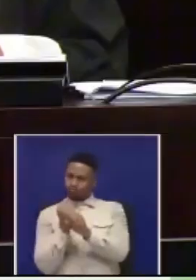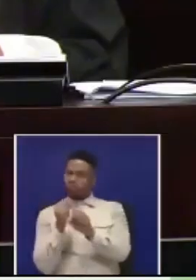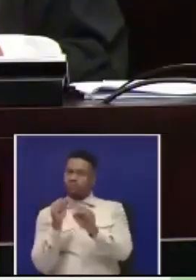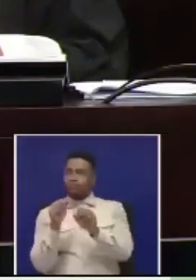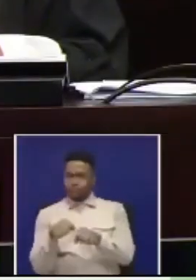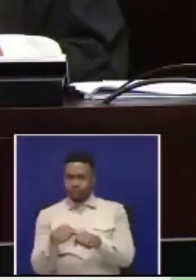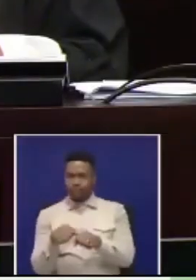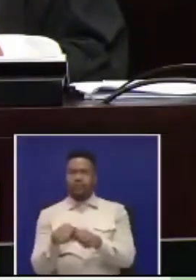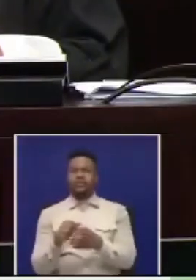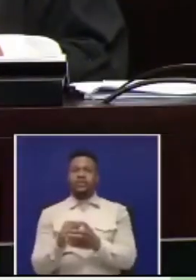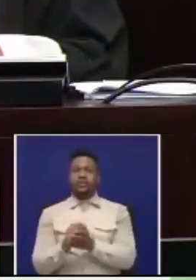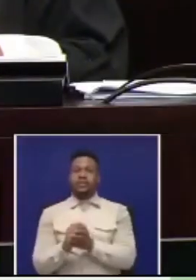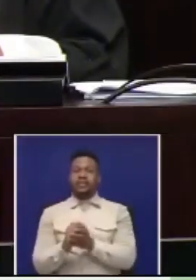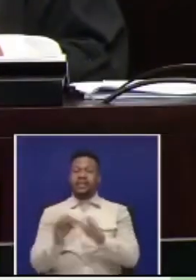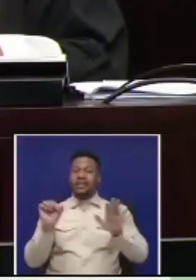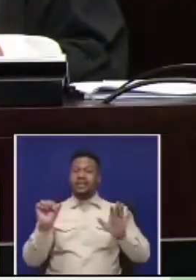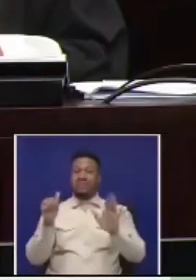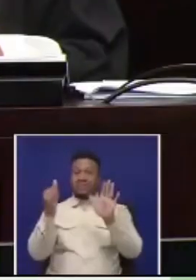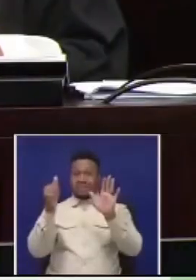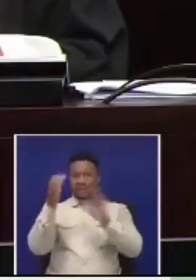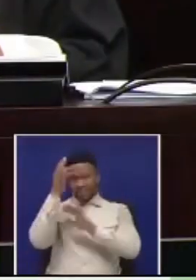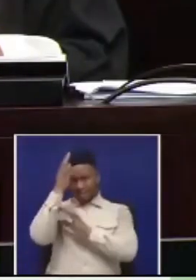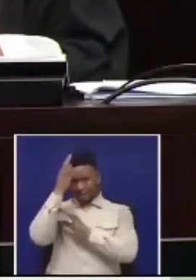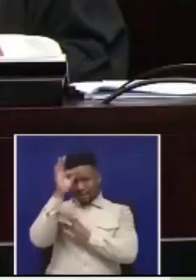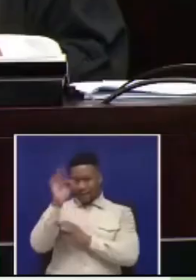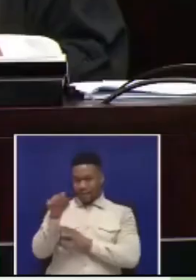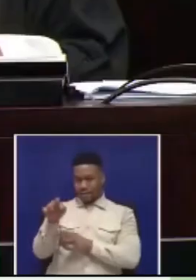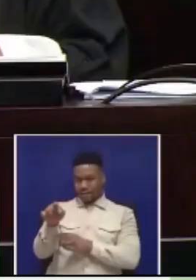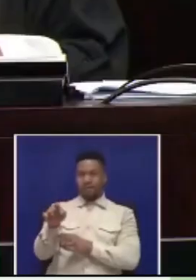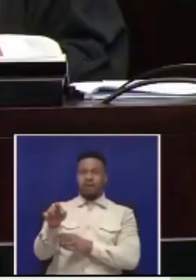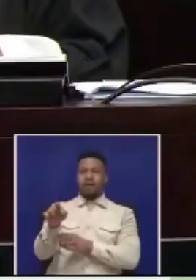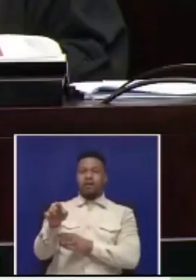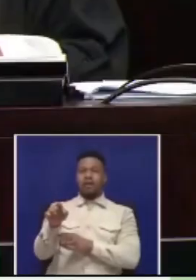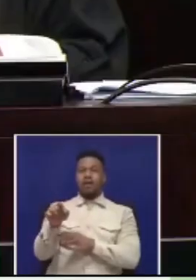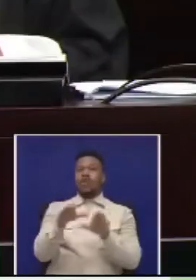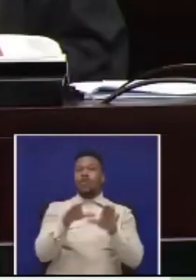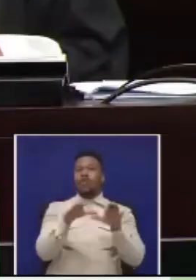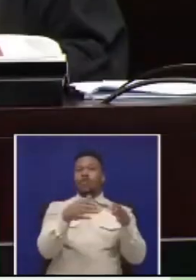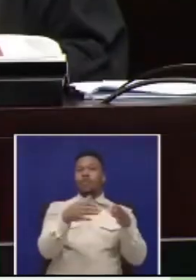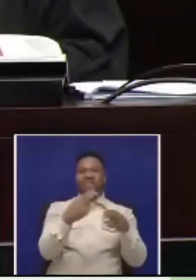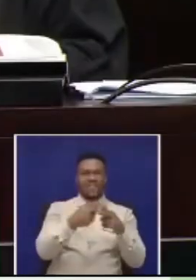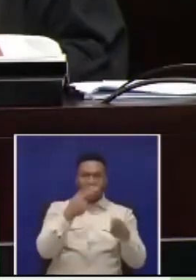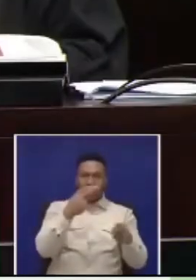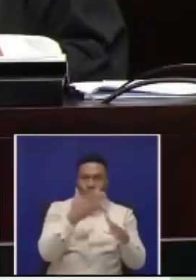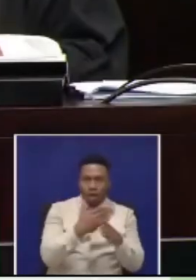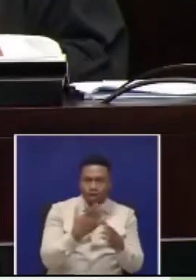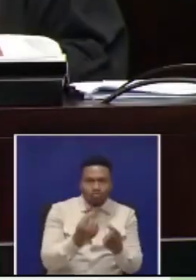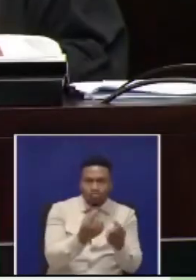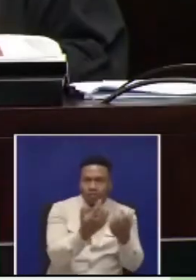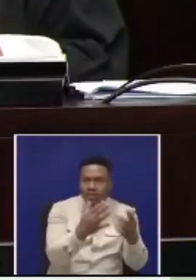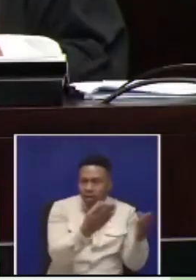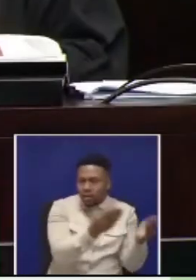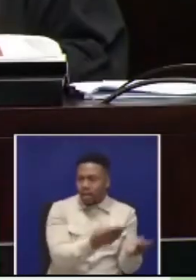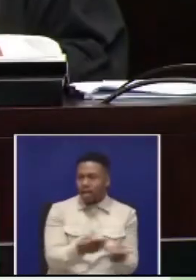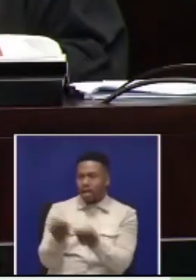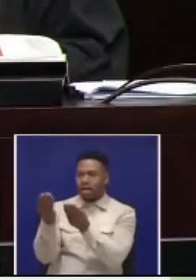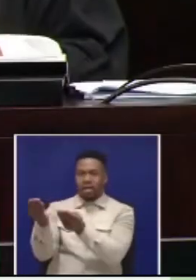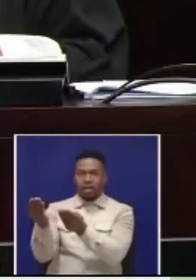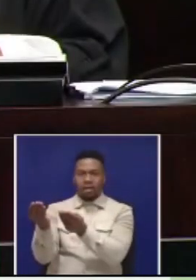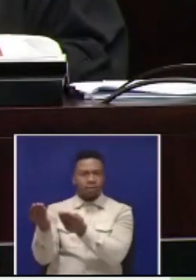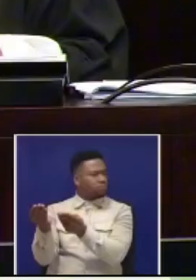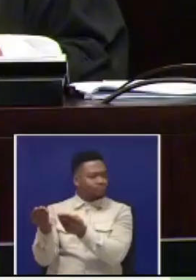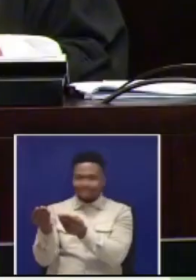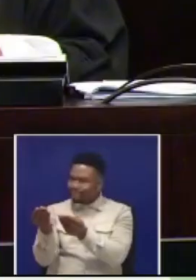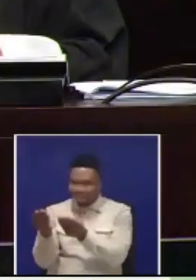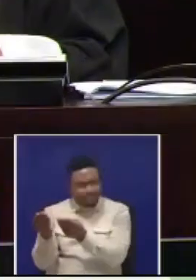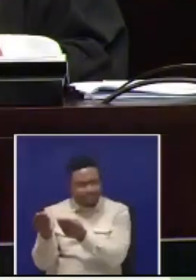sixth administration's portfolio committee could not finalize the work, so did the previous government do nothing by neglecting